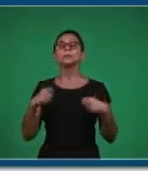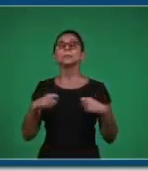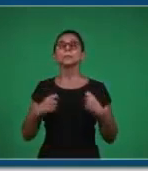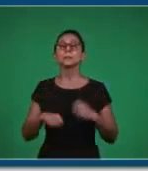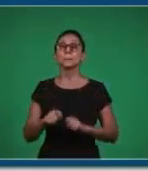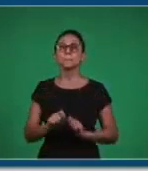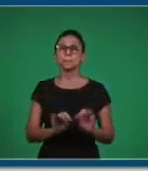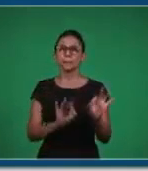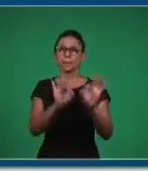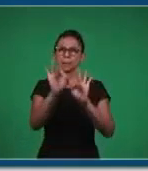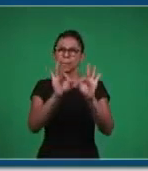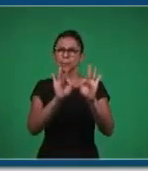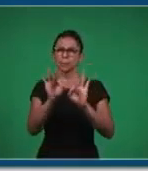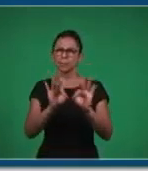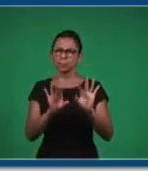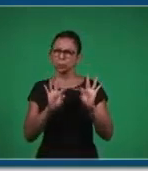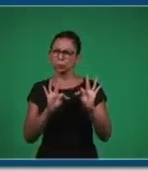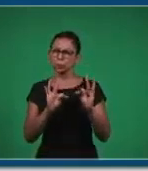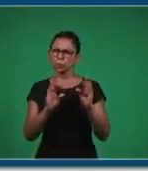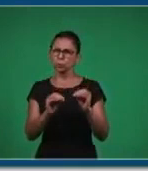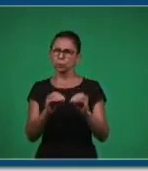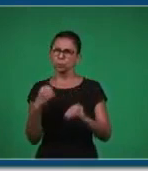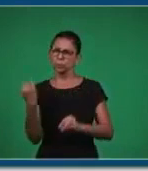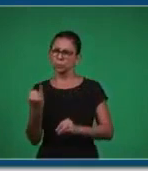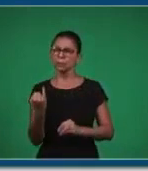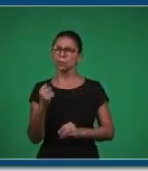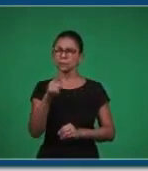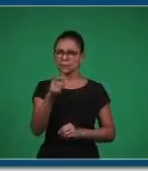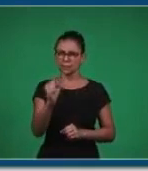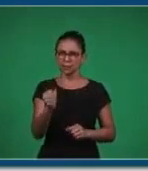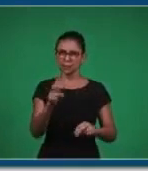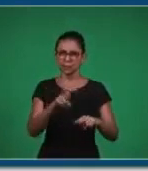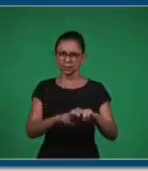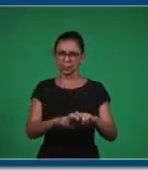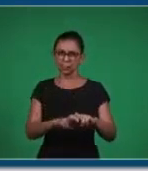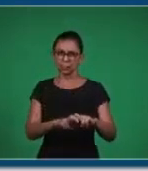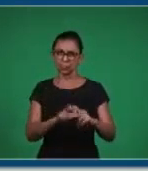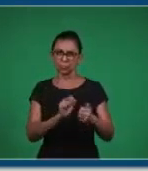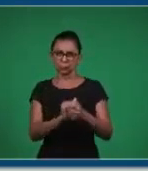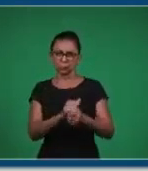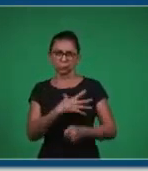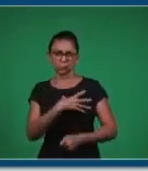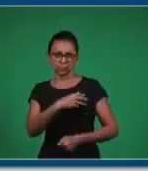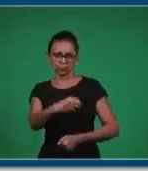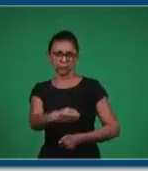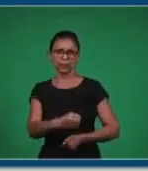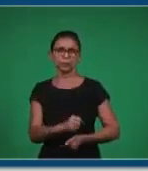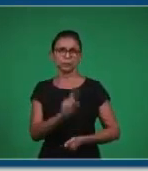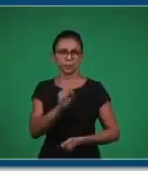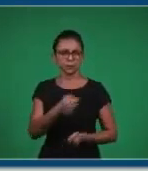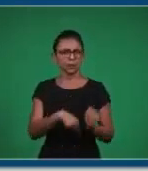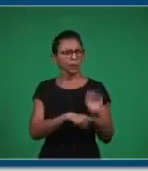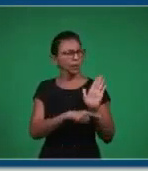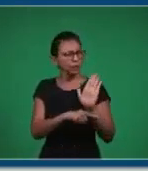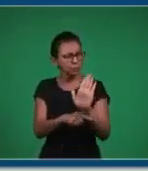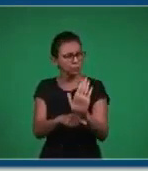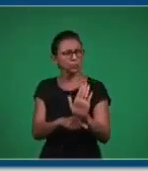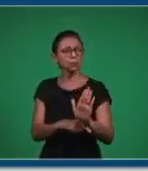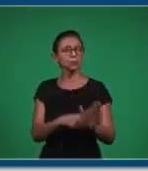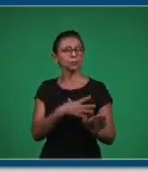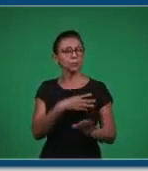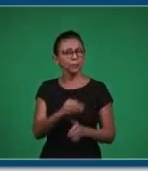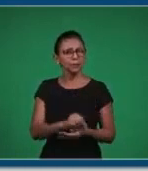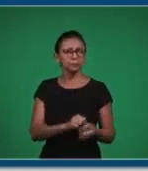need to need planning and set priorities. Have you sat with the child and done with him